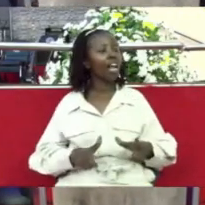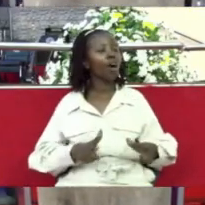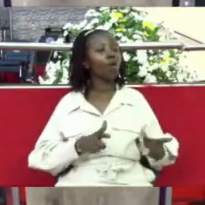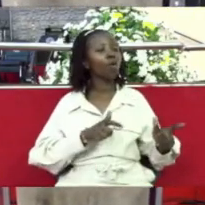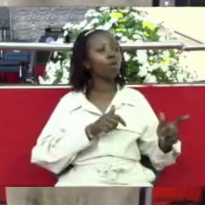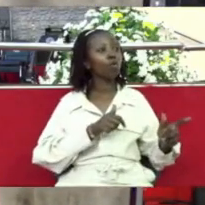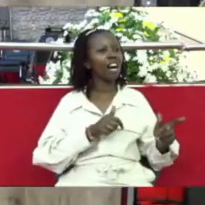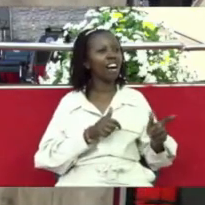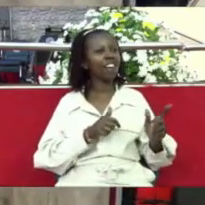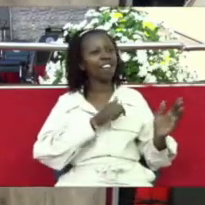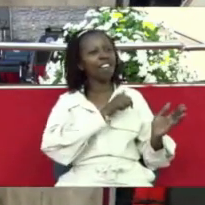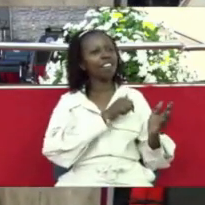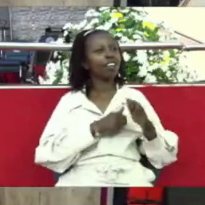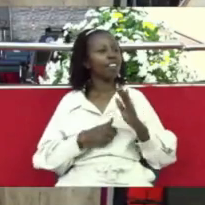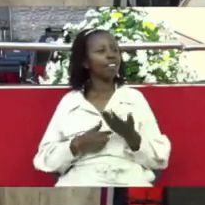failure